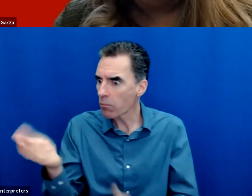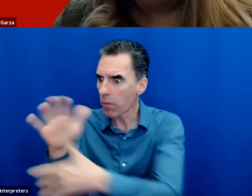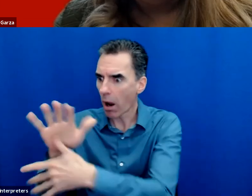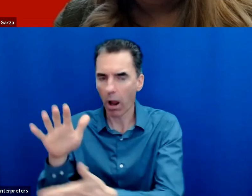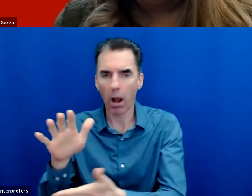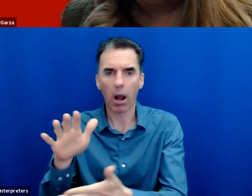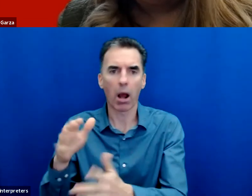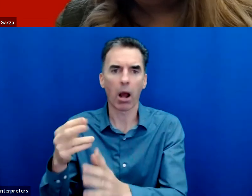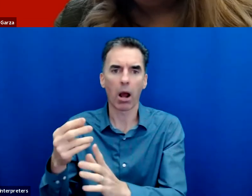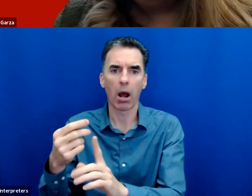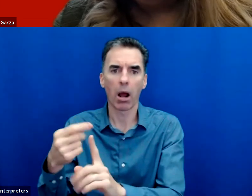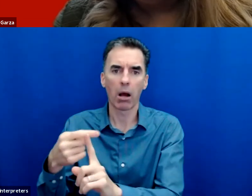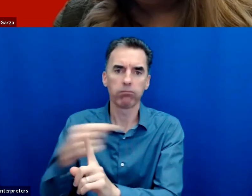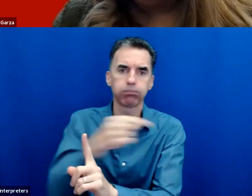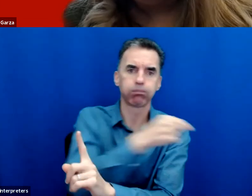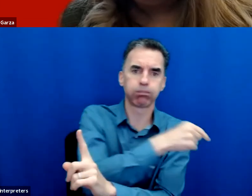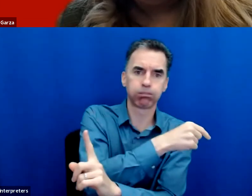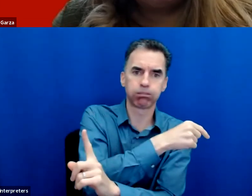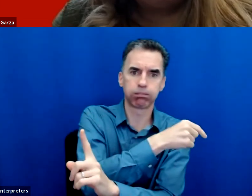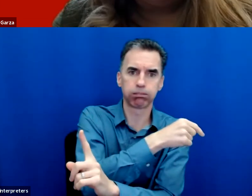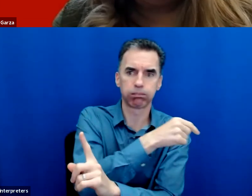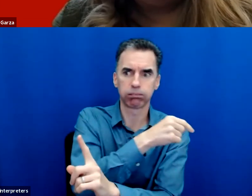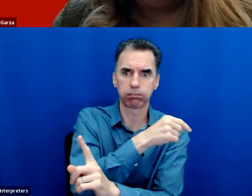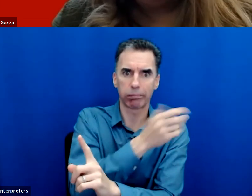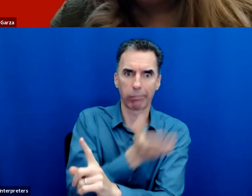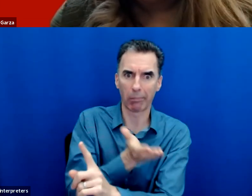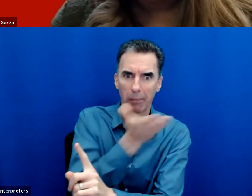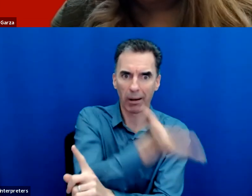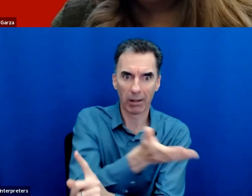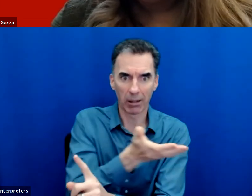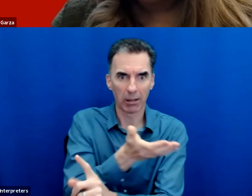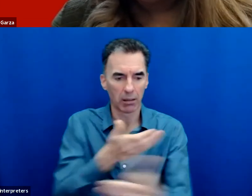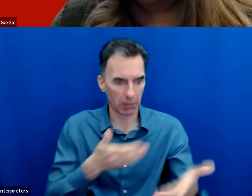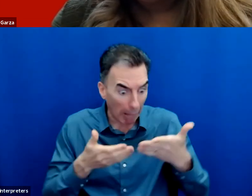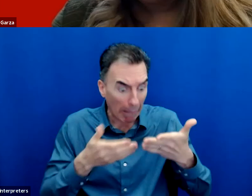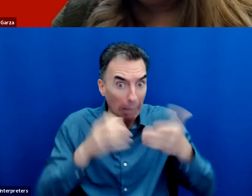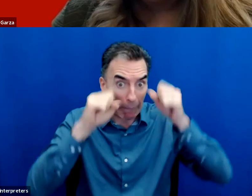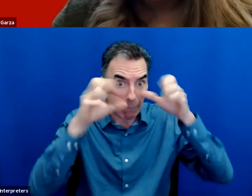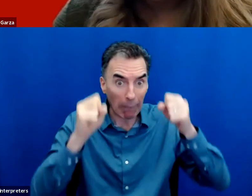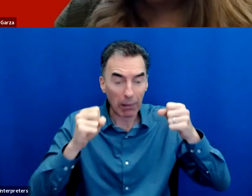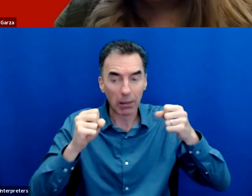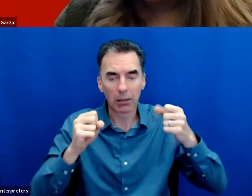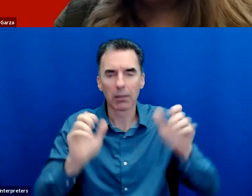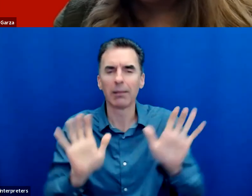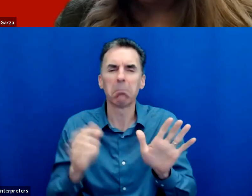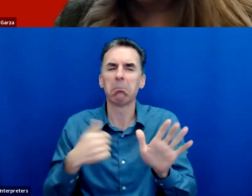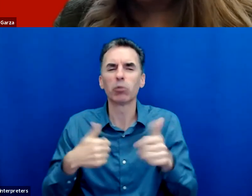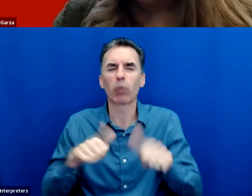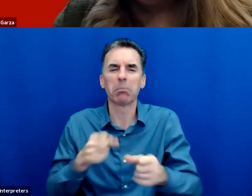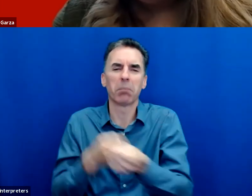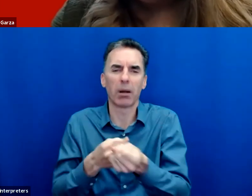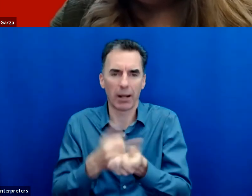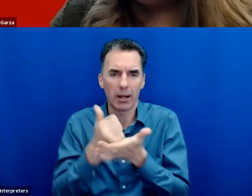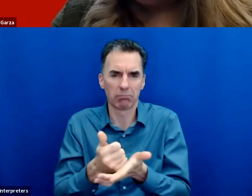all your claims and your bills. That's a little scary. We have had it happen. So we like to help you guys out as much as